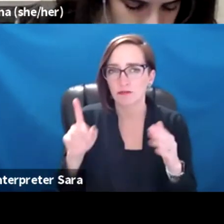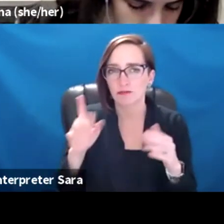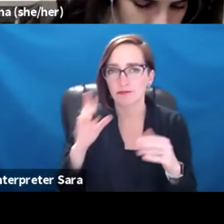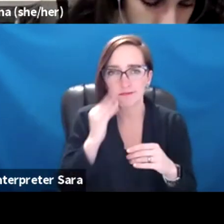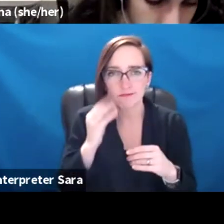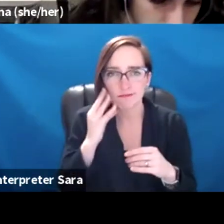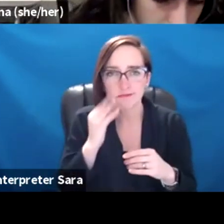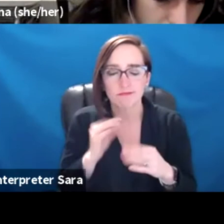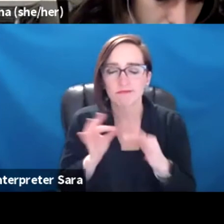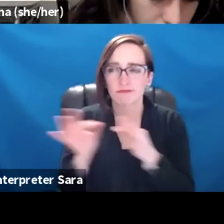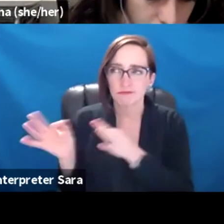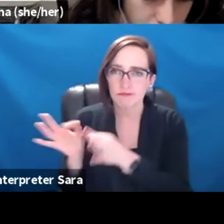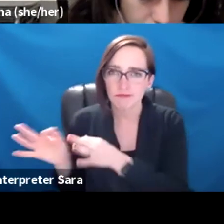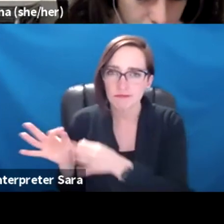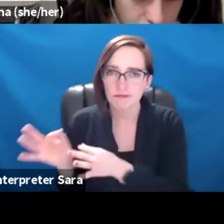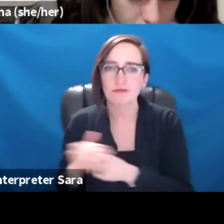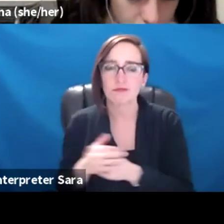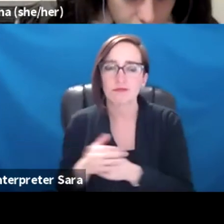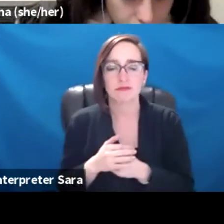Maybe you want to journal.